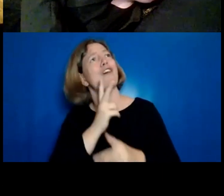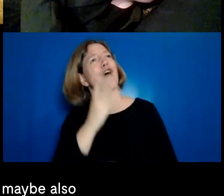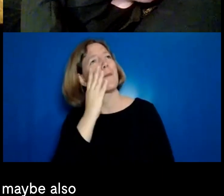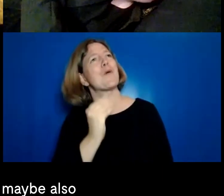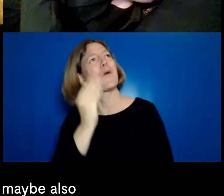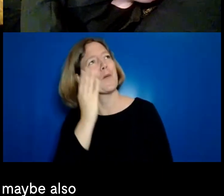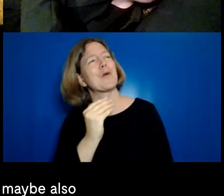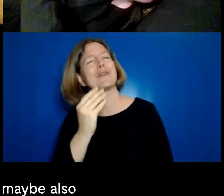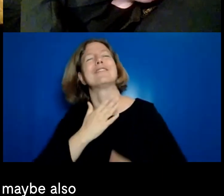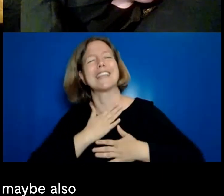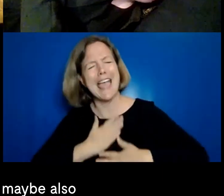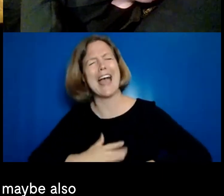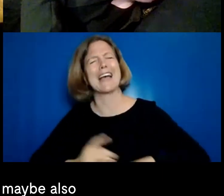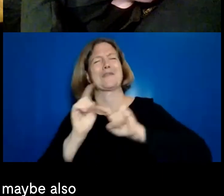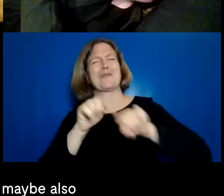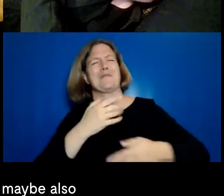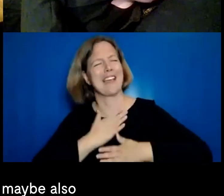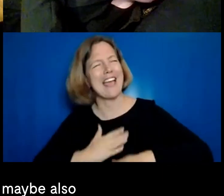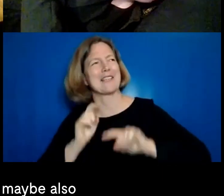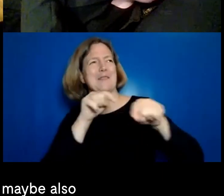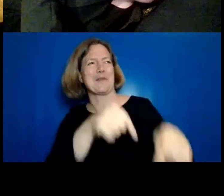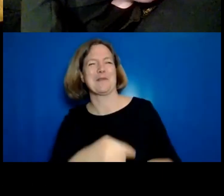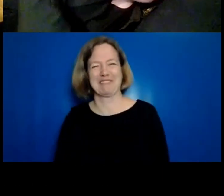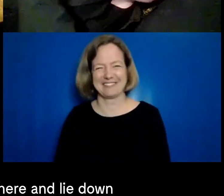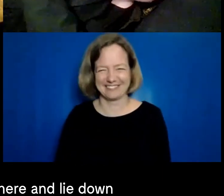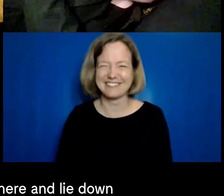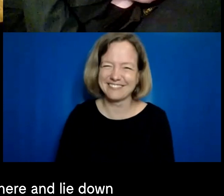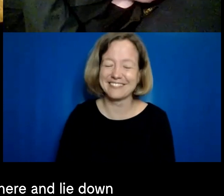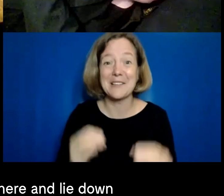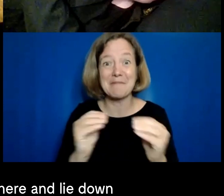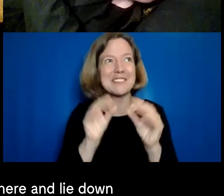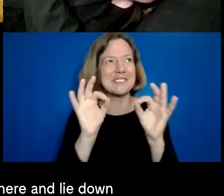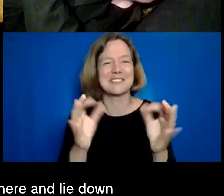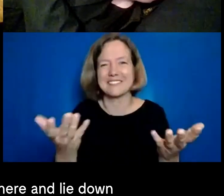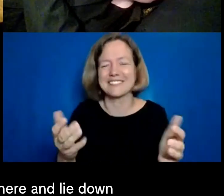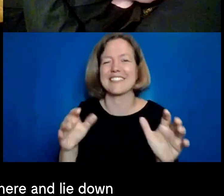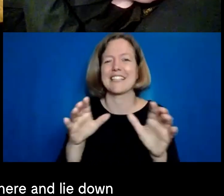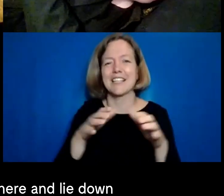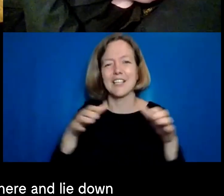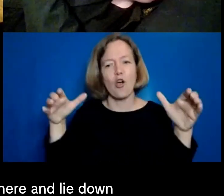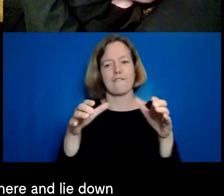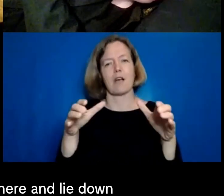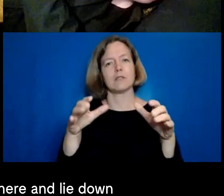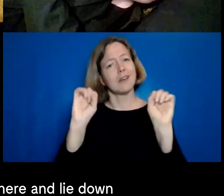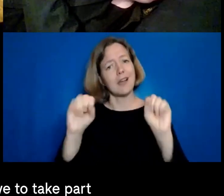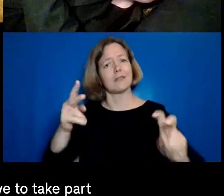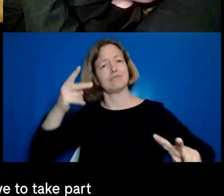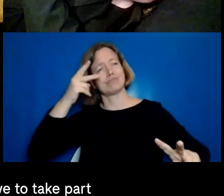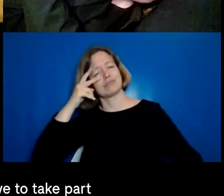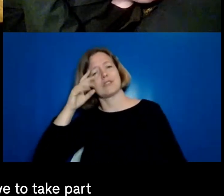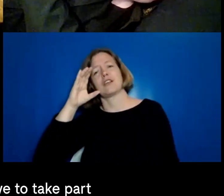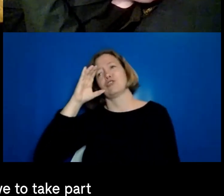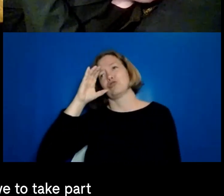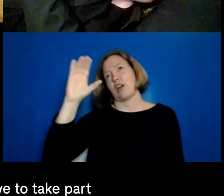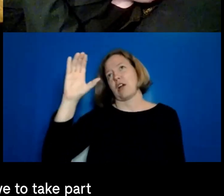welcome. So I think maybe also for the whole conference, you can just be here and lie down and listen. You